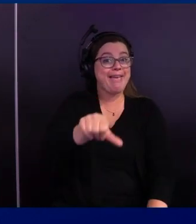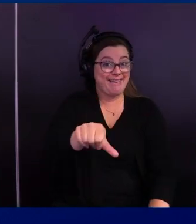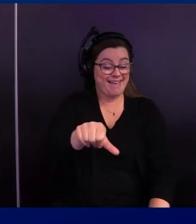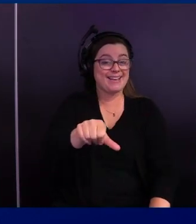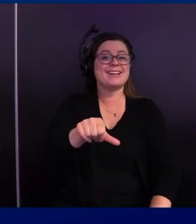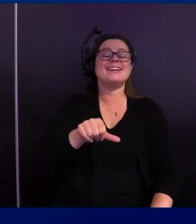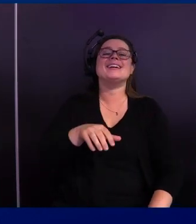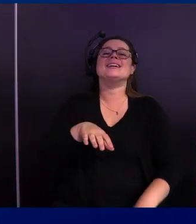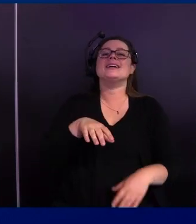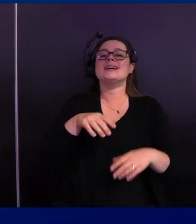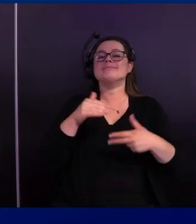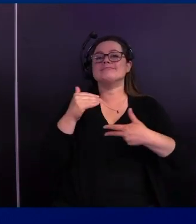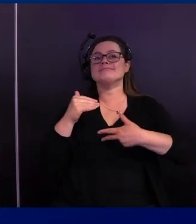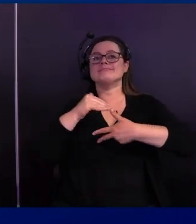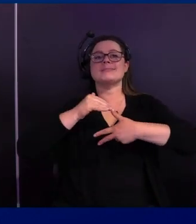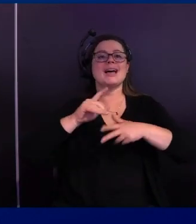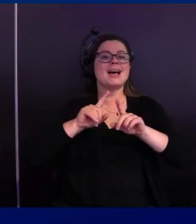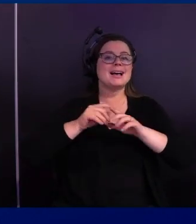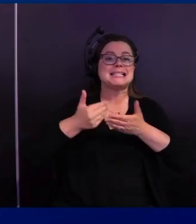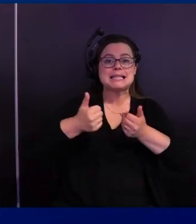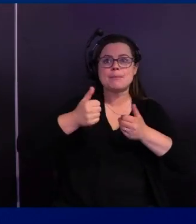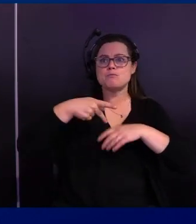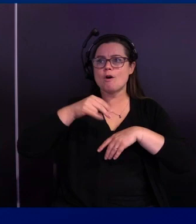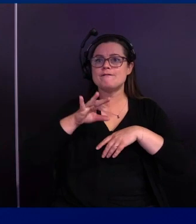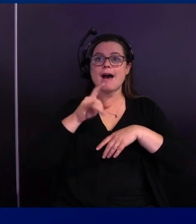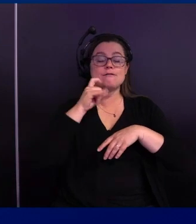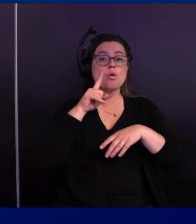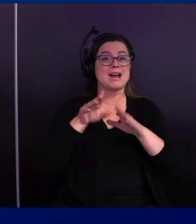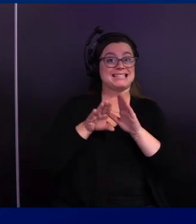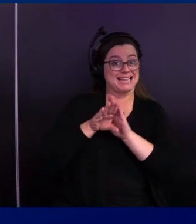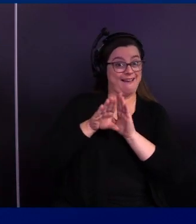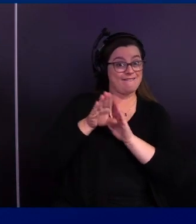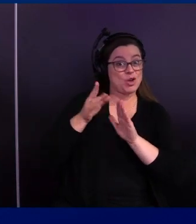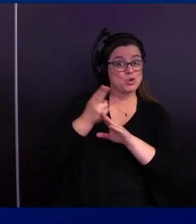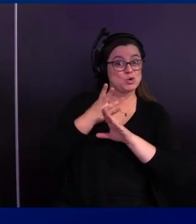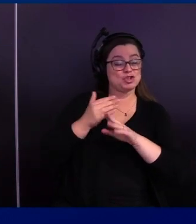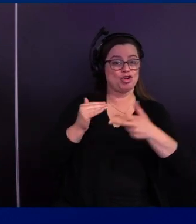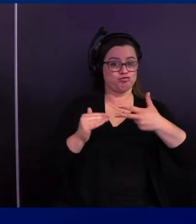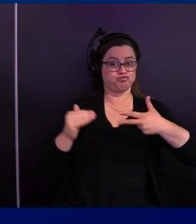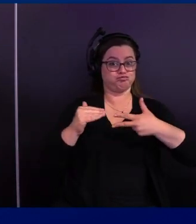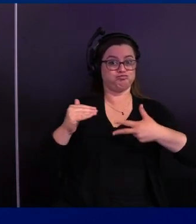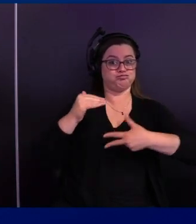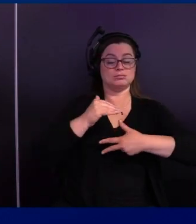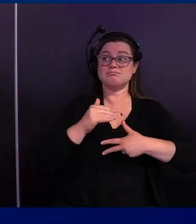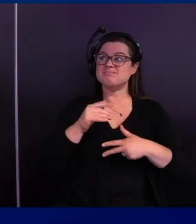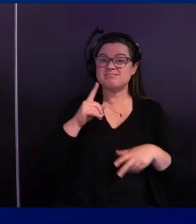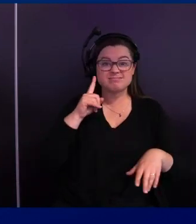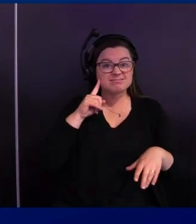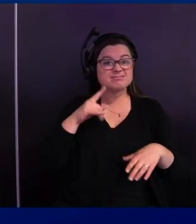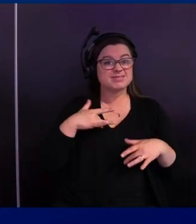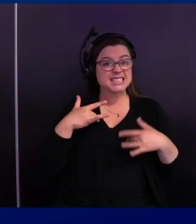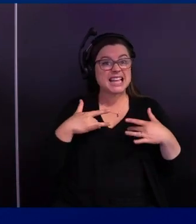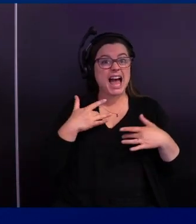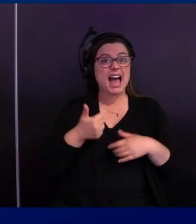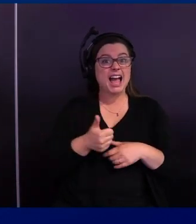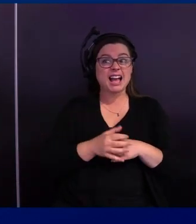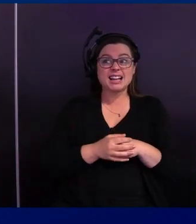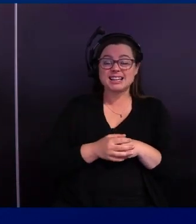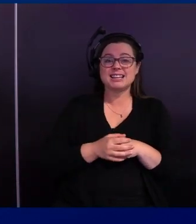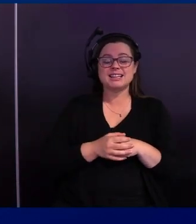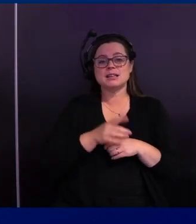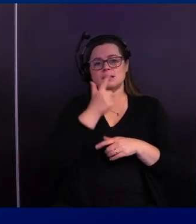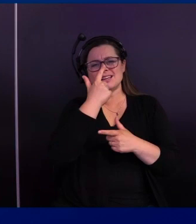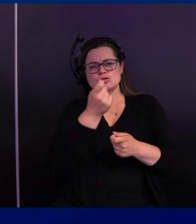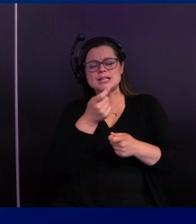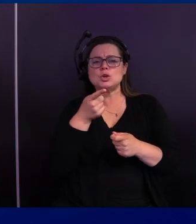another profile for like a dev user, et cetera, et cetera. So yeah, that sounds exciting. And what's interesting, you mentioned